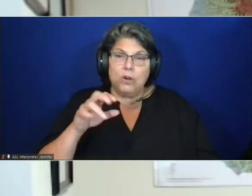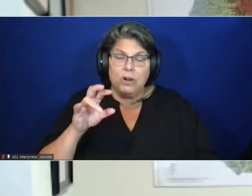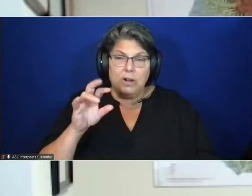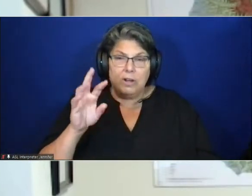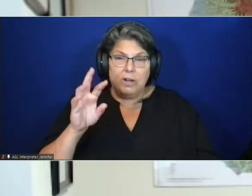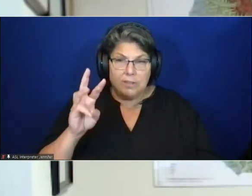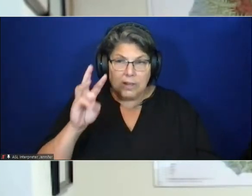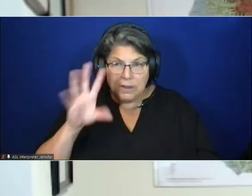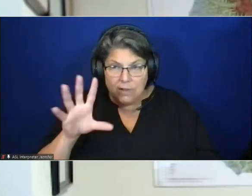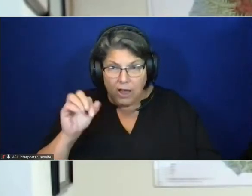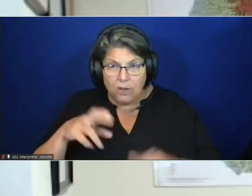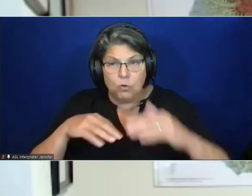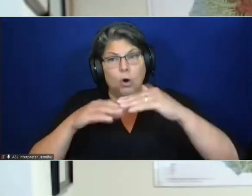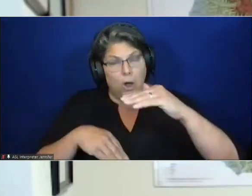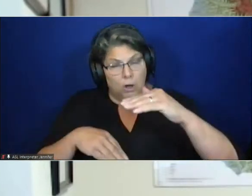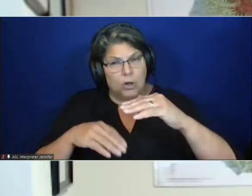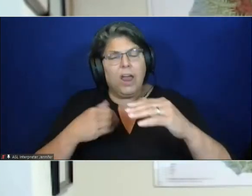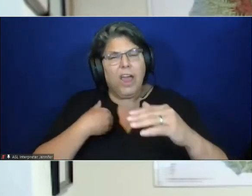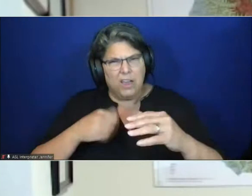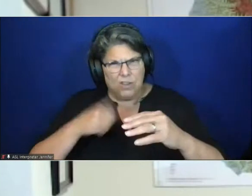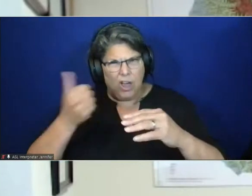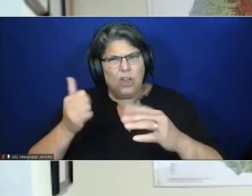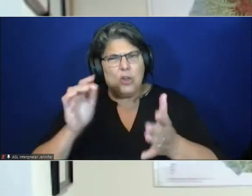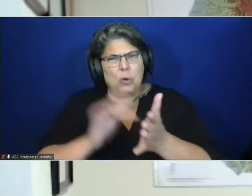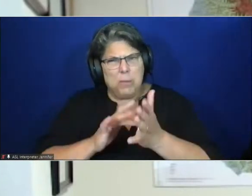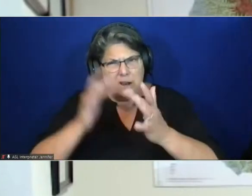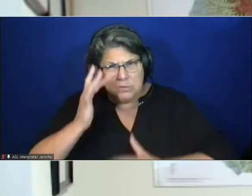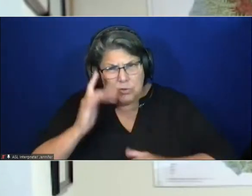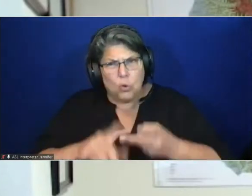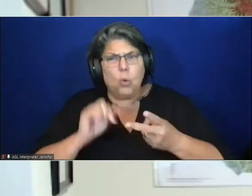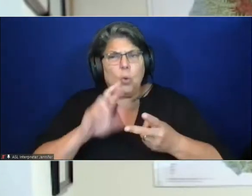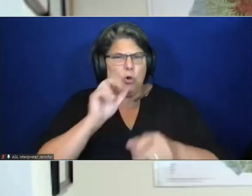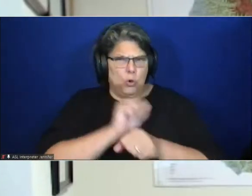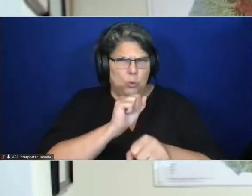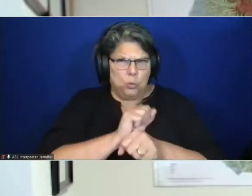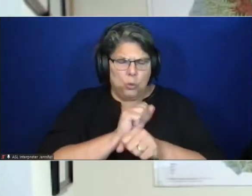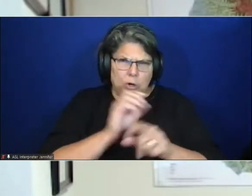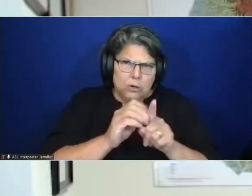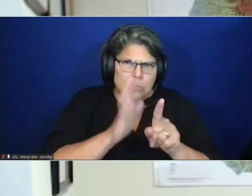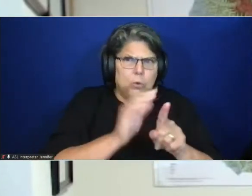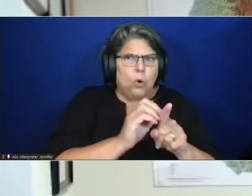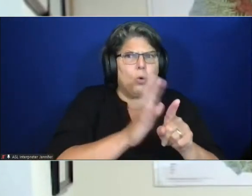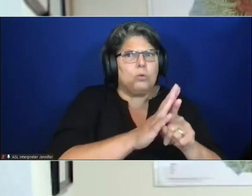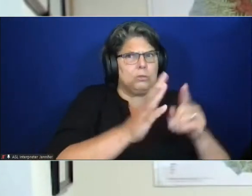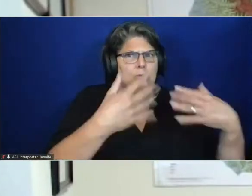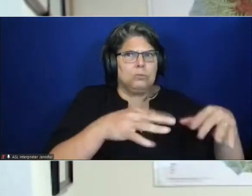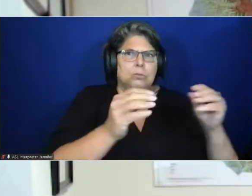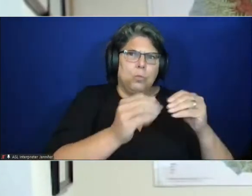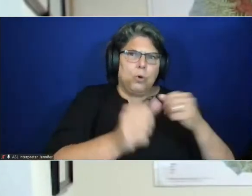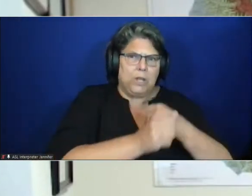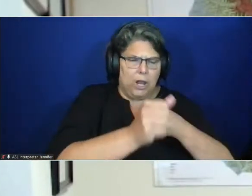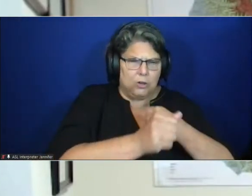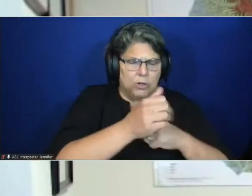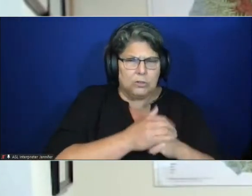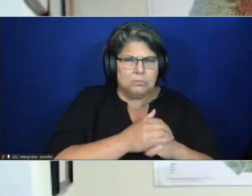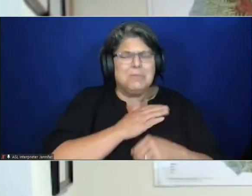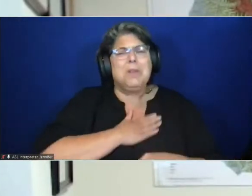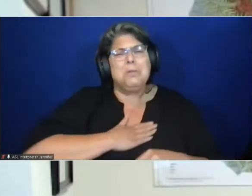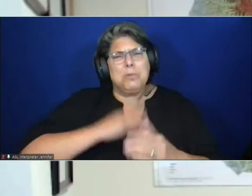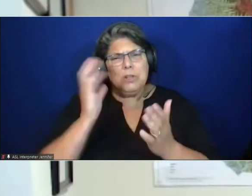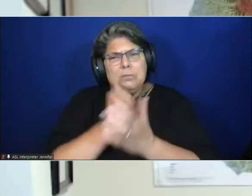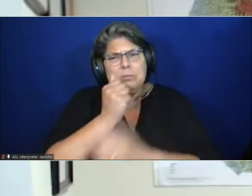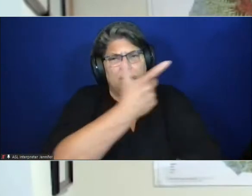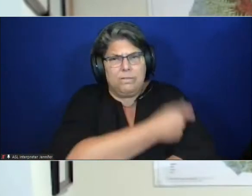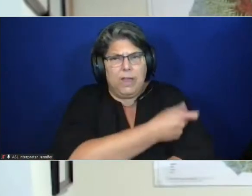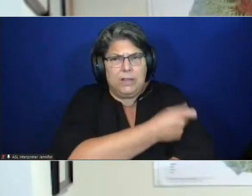either underlying conditions or occupational exposures. So please get vaccinated. They are safe and they are